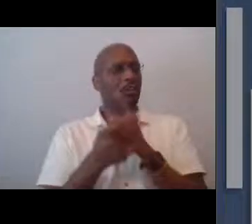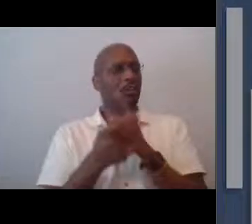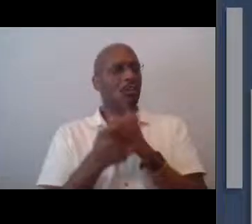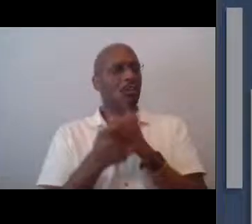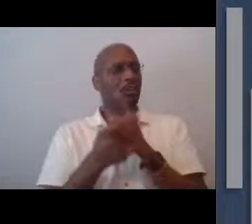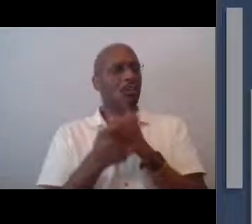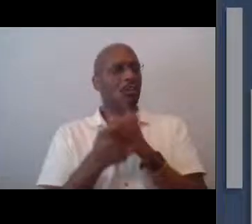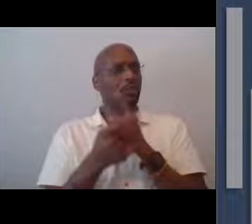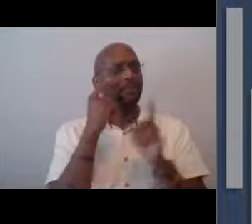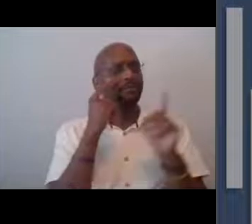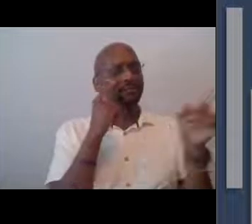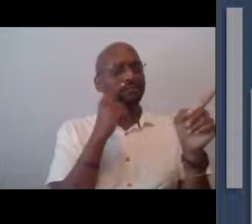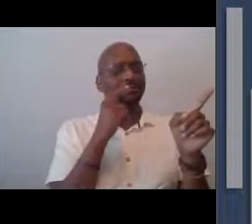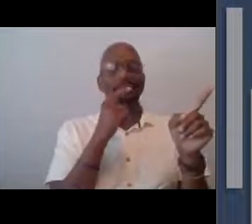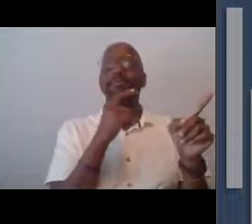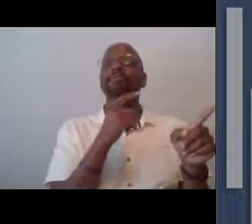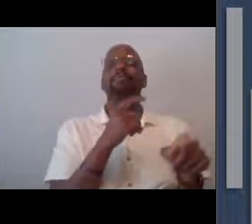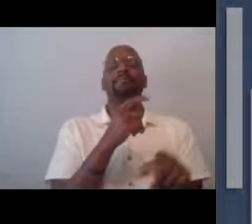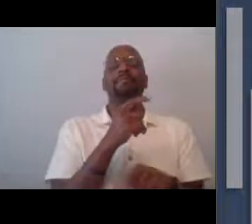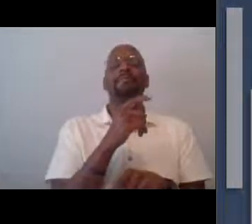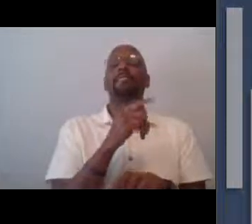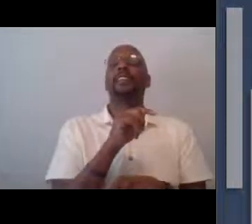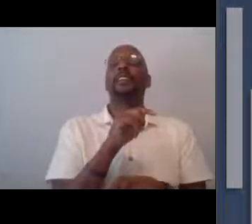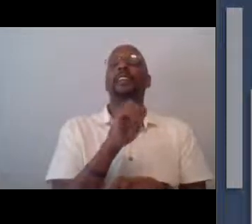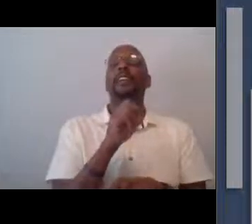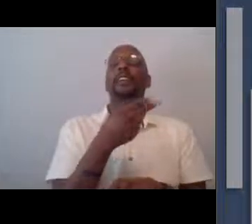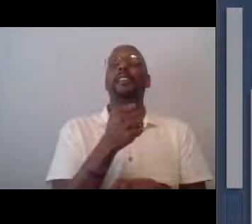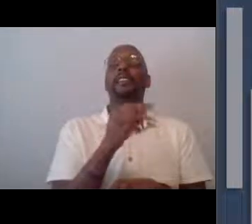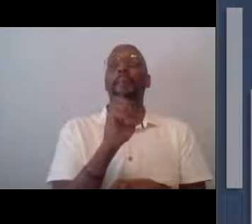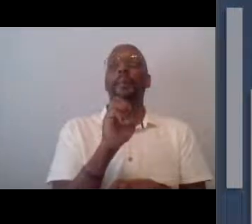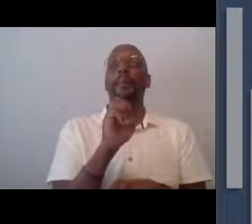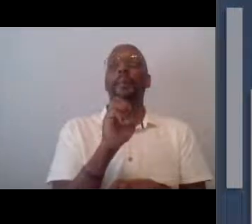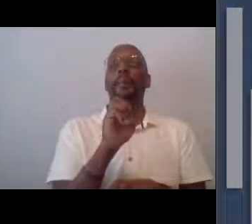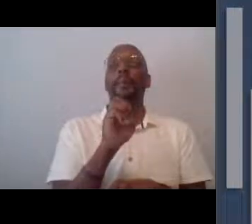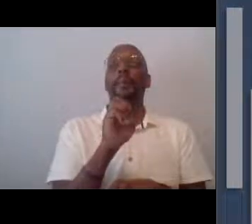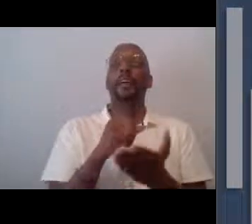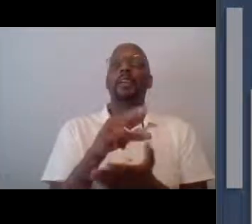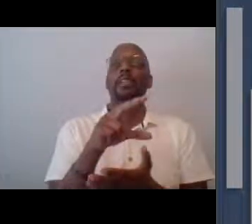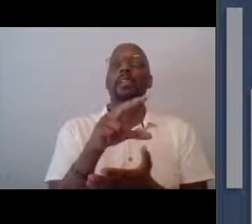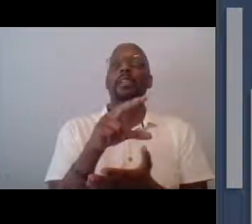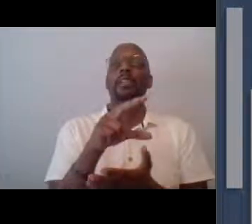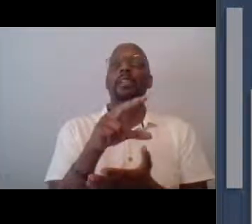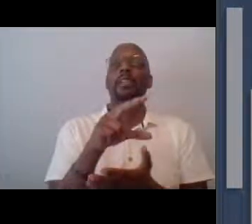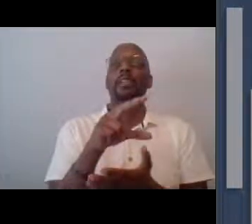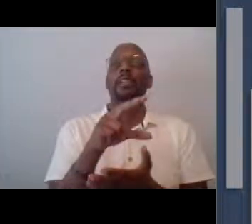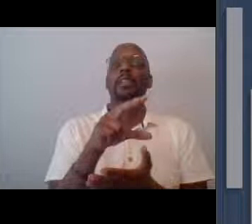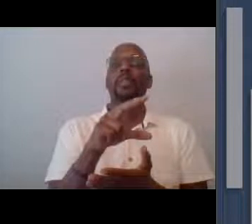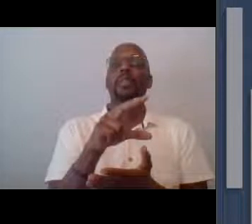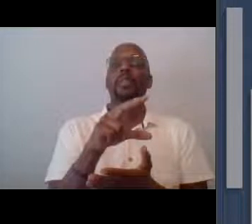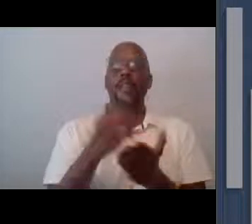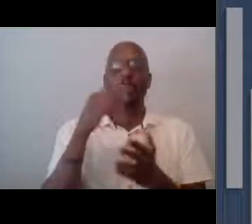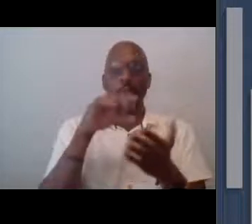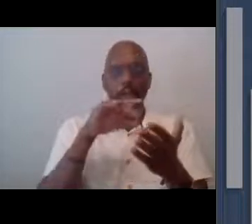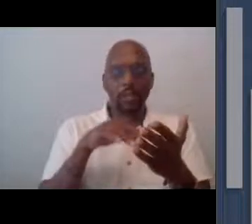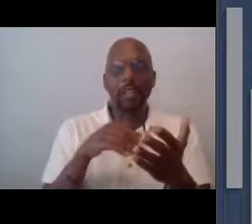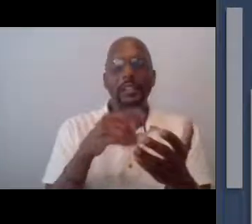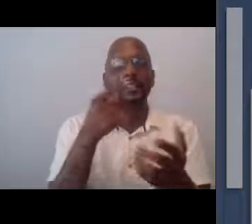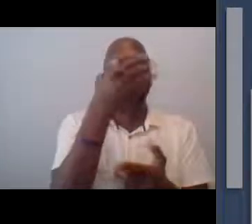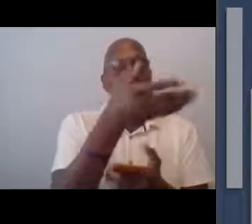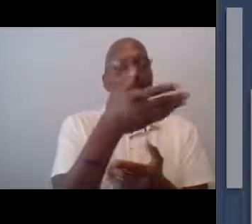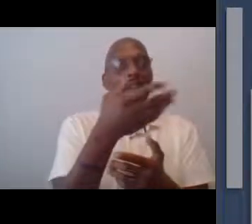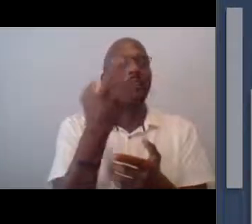right. Tehama County will receive $320,000 for a feasibility study on the Woodson Bridge over Sacramento